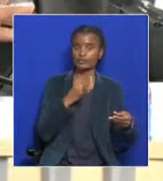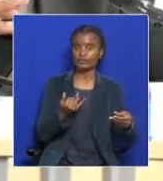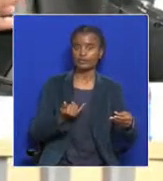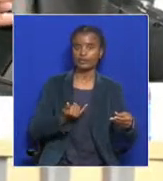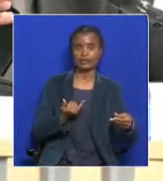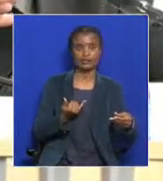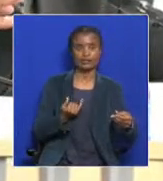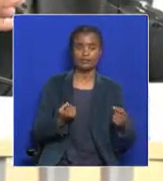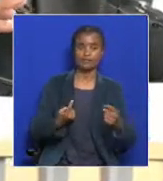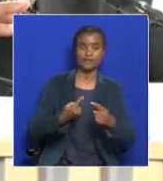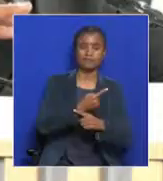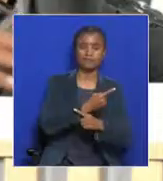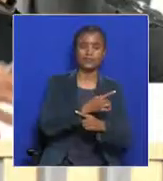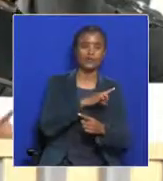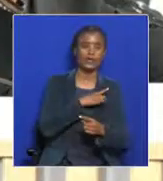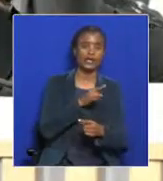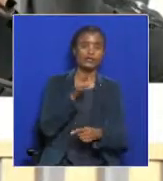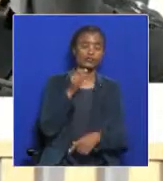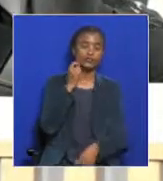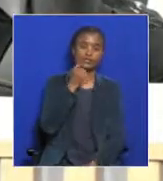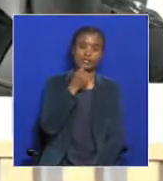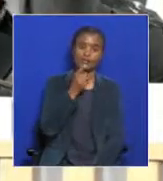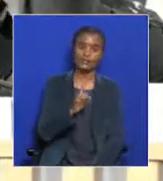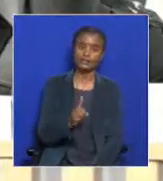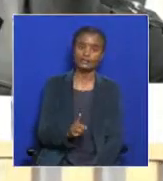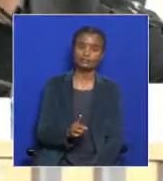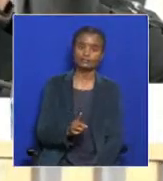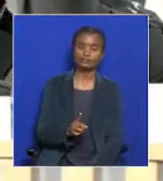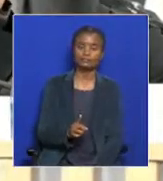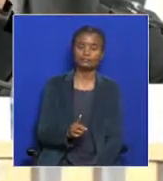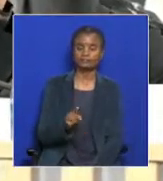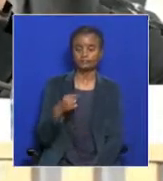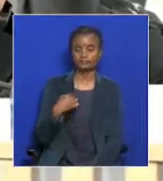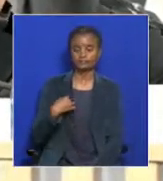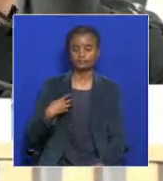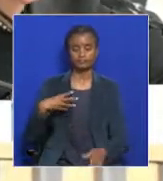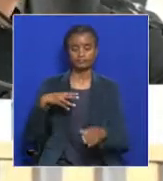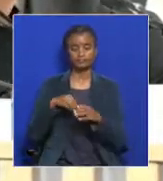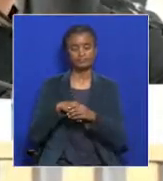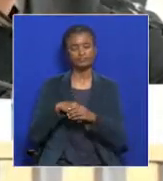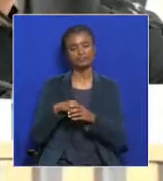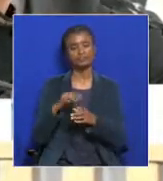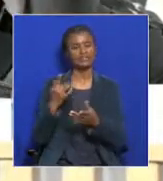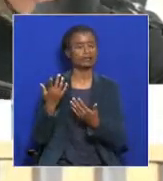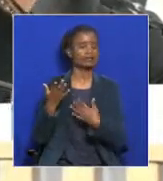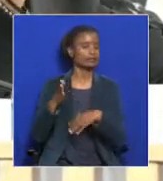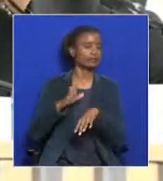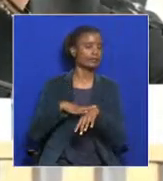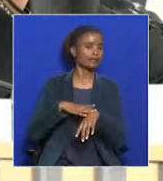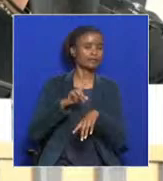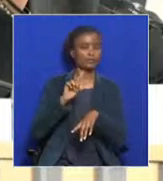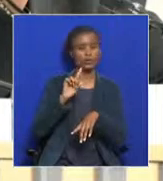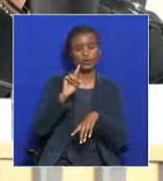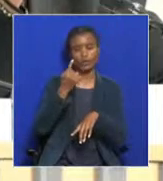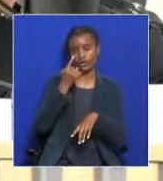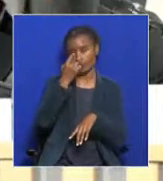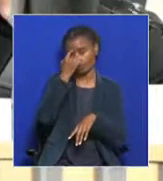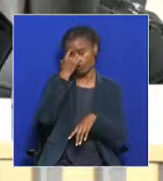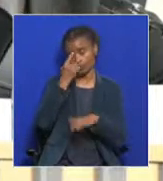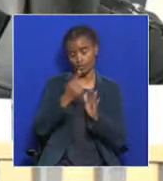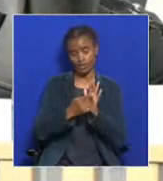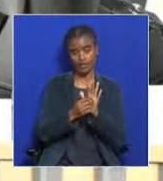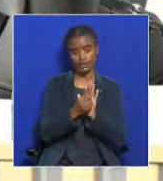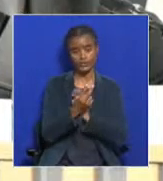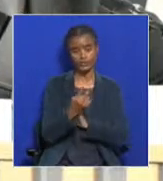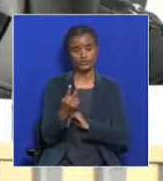say, I got involved only until 1 o'clock or whatever time on the 22nd, and I left them at Isipingo. And